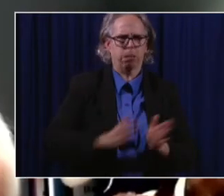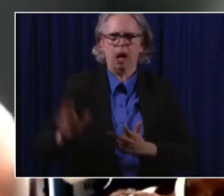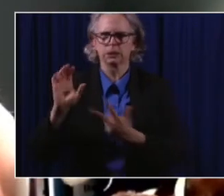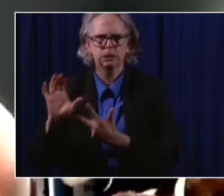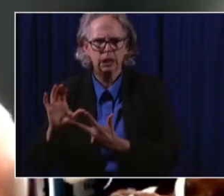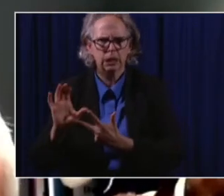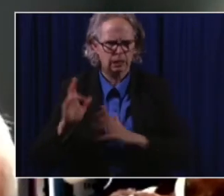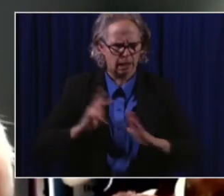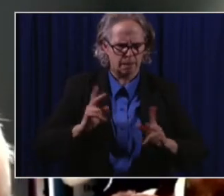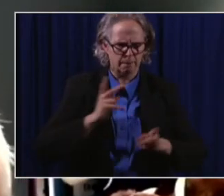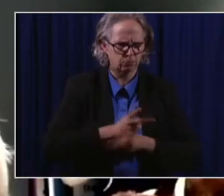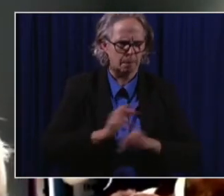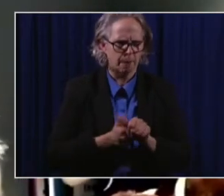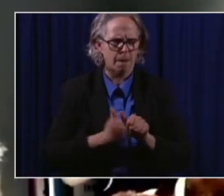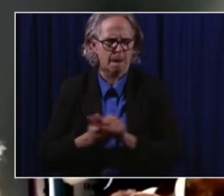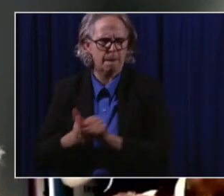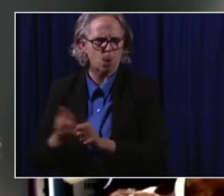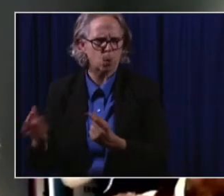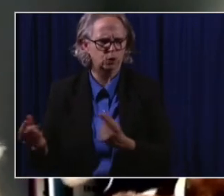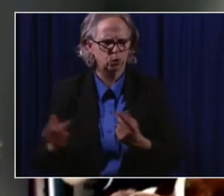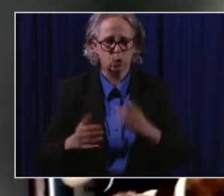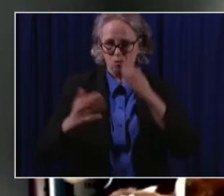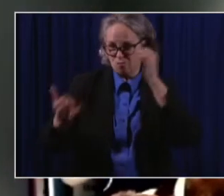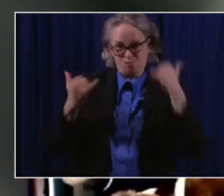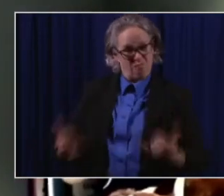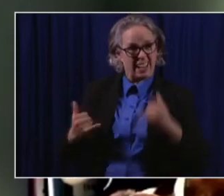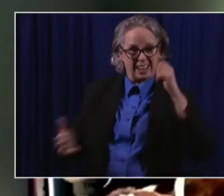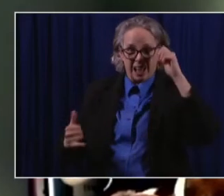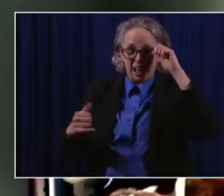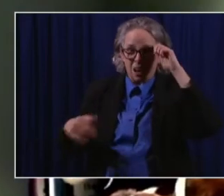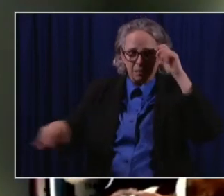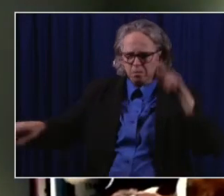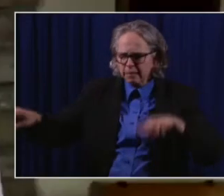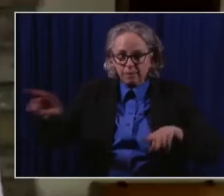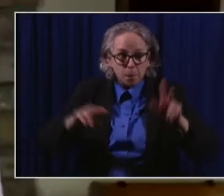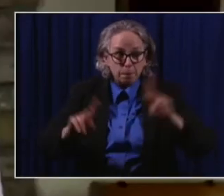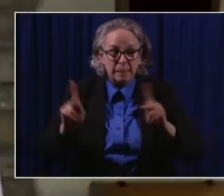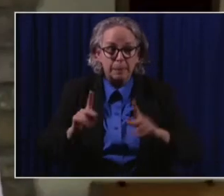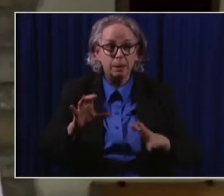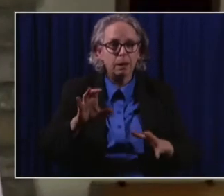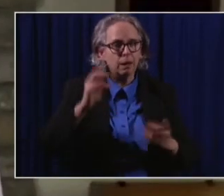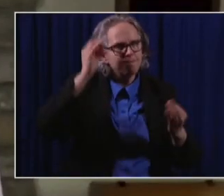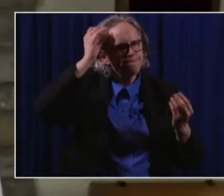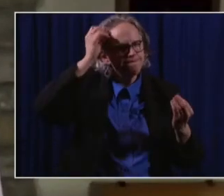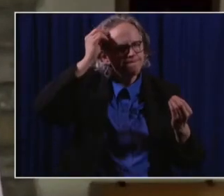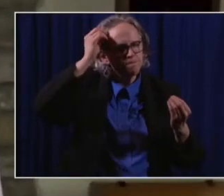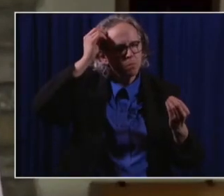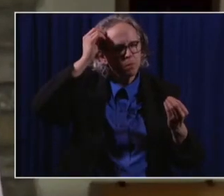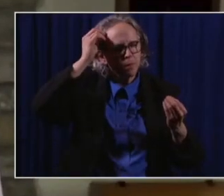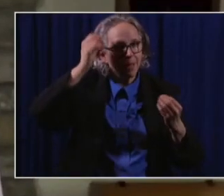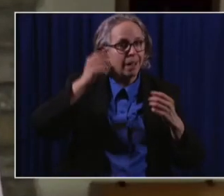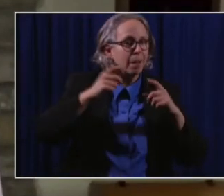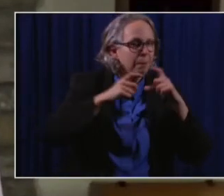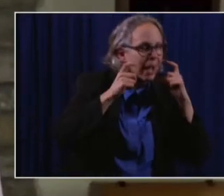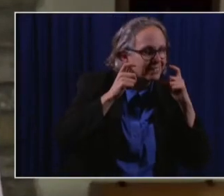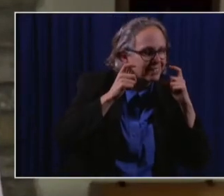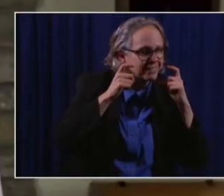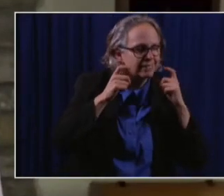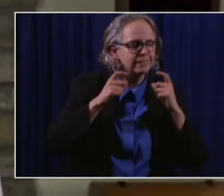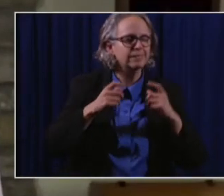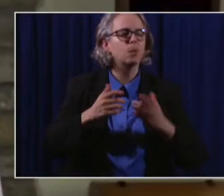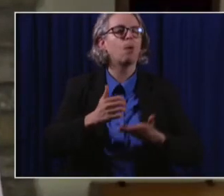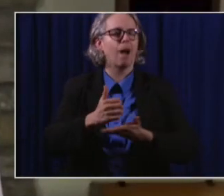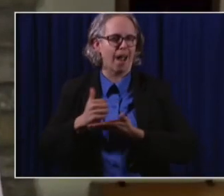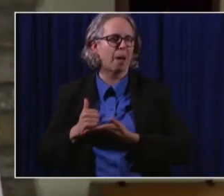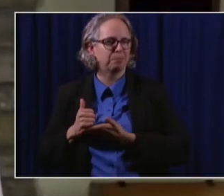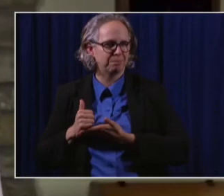want to stay good by people doing the thoughtful thing. Okay. Very, very good. Well, anything else you'd like to share with